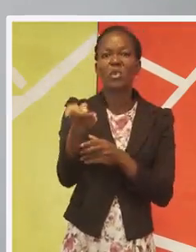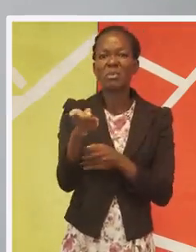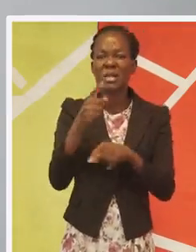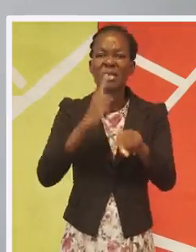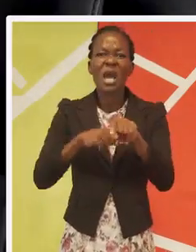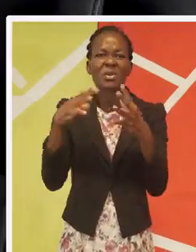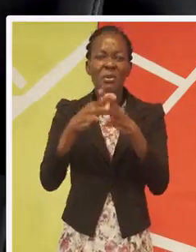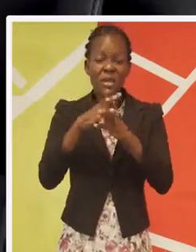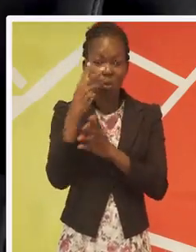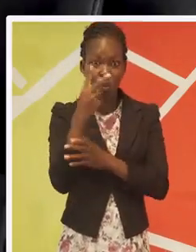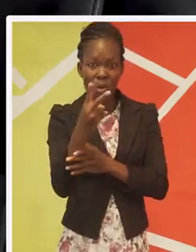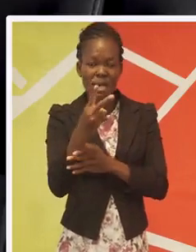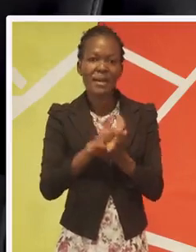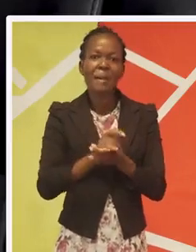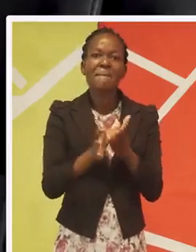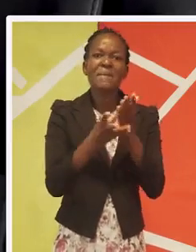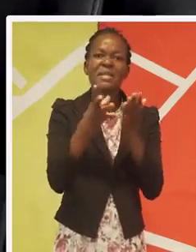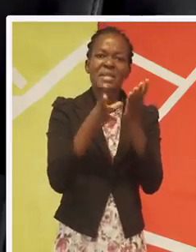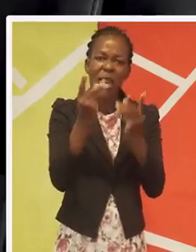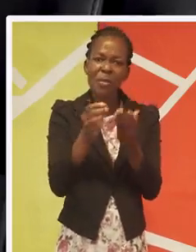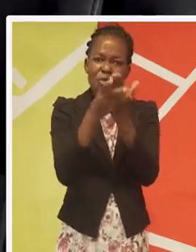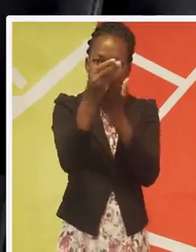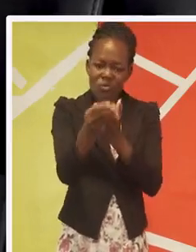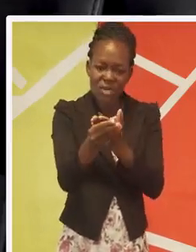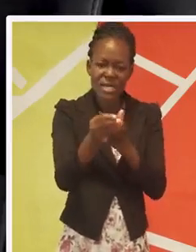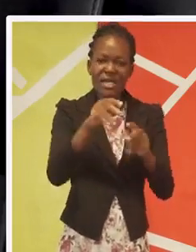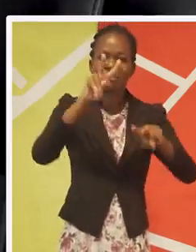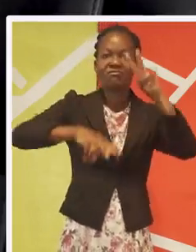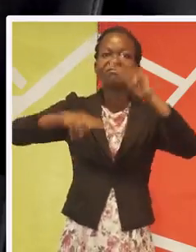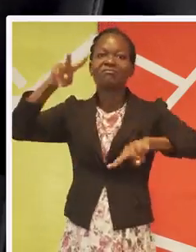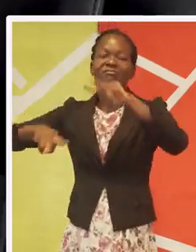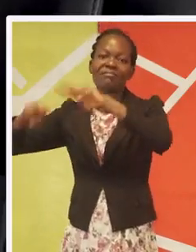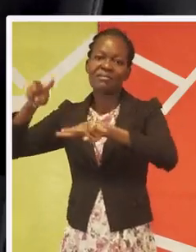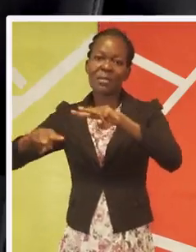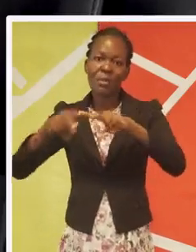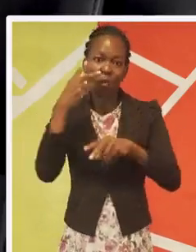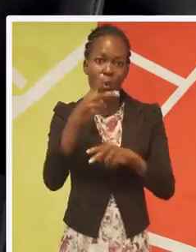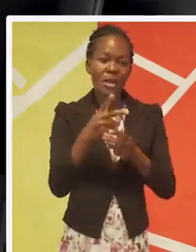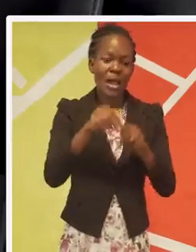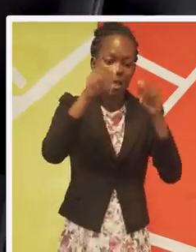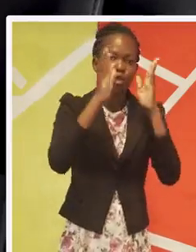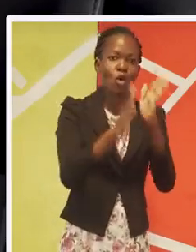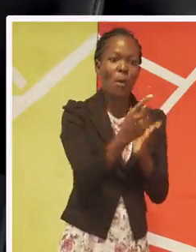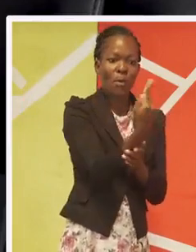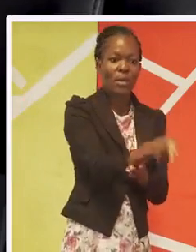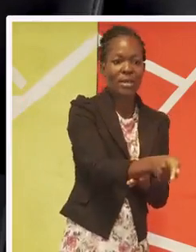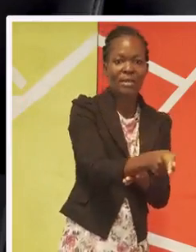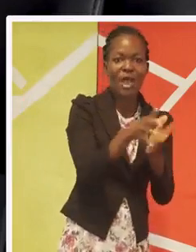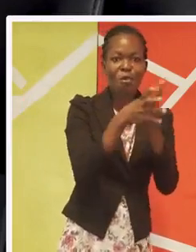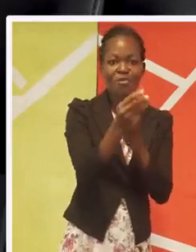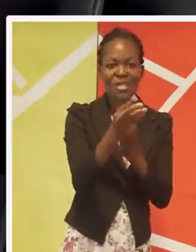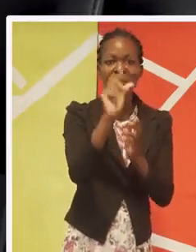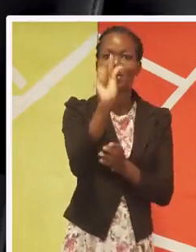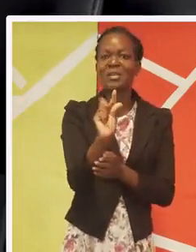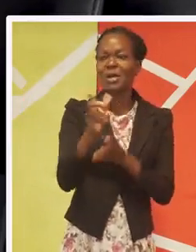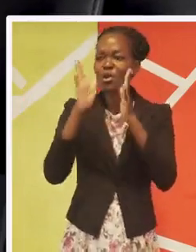the prices will vary. The same type of product is being sold at different prices in different stores across the